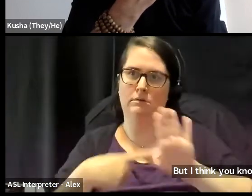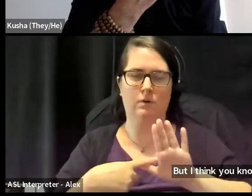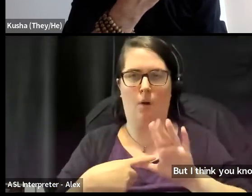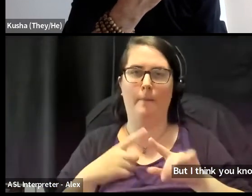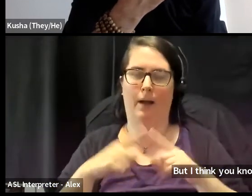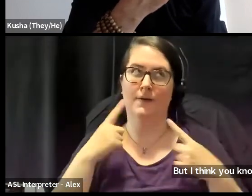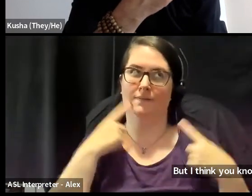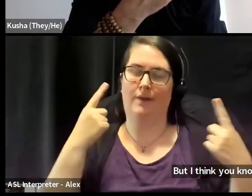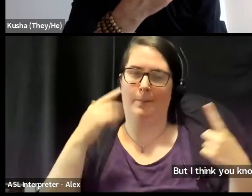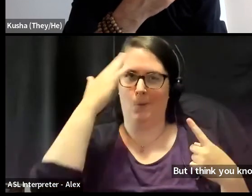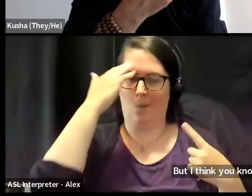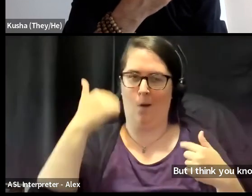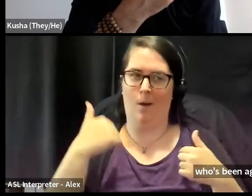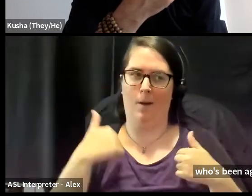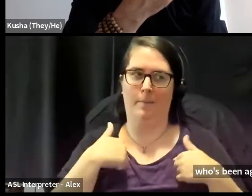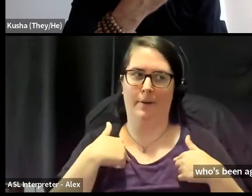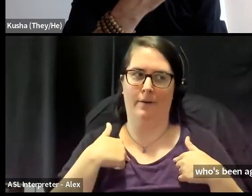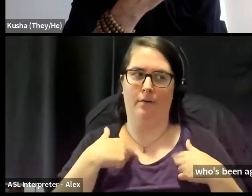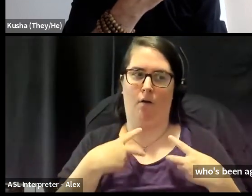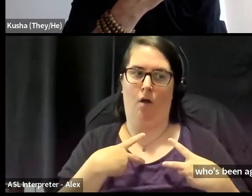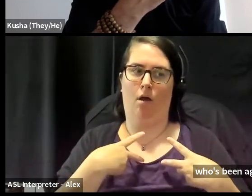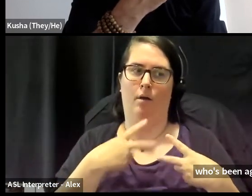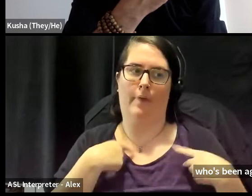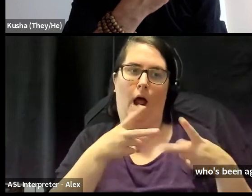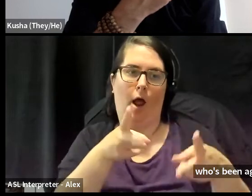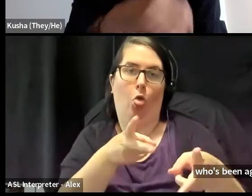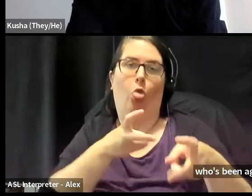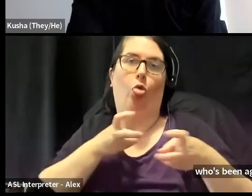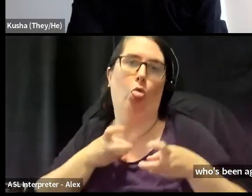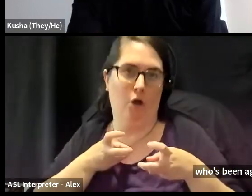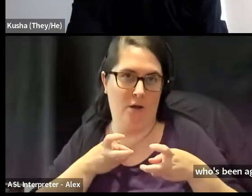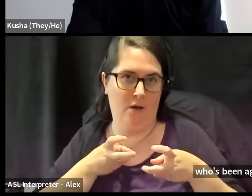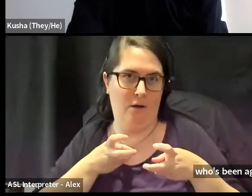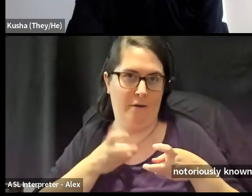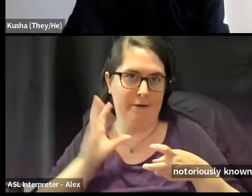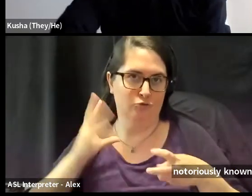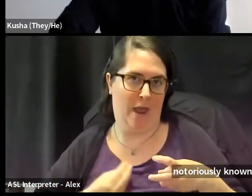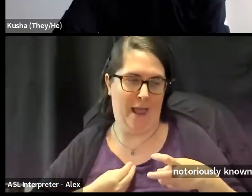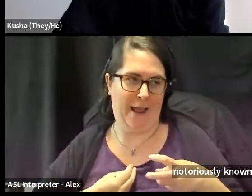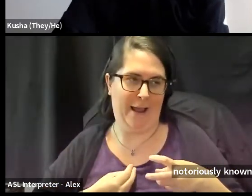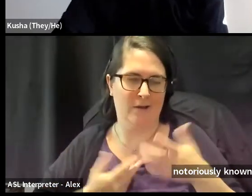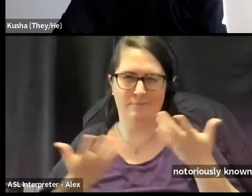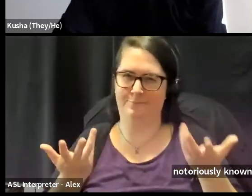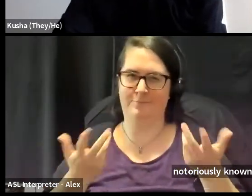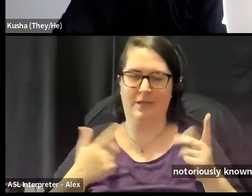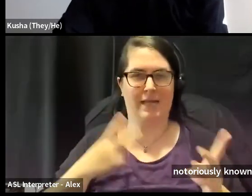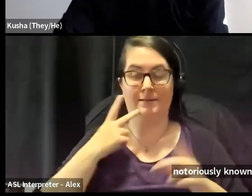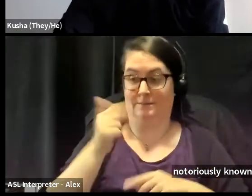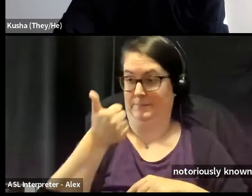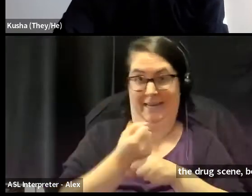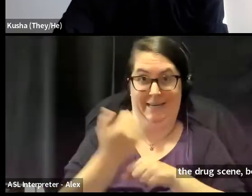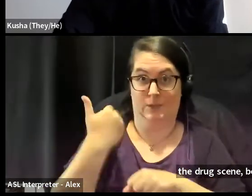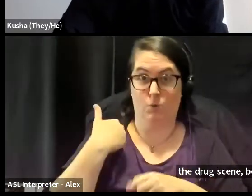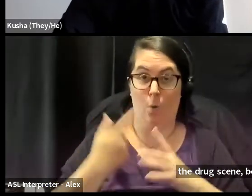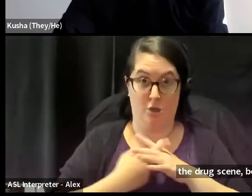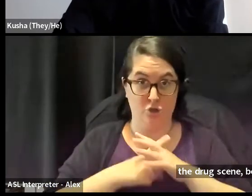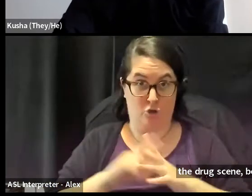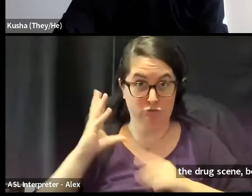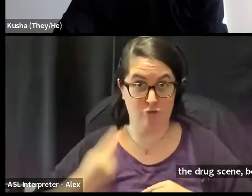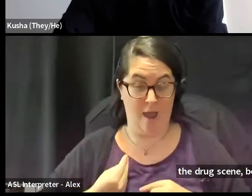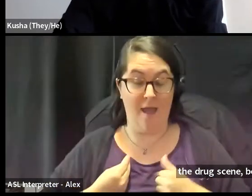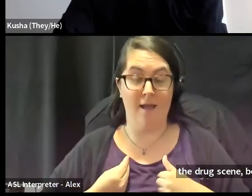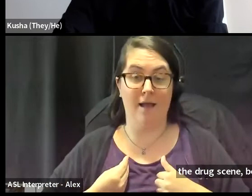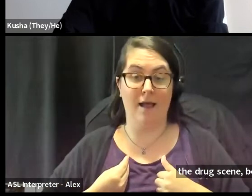known for thinking about appropriation in the drag scene. Because it's interesting to see like 10 years ago when I started drag,